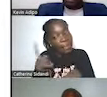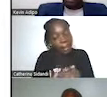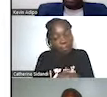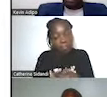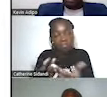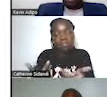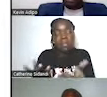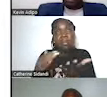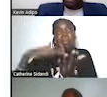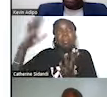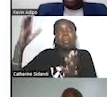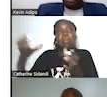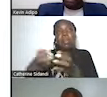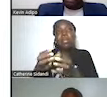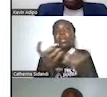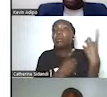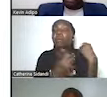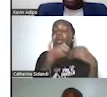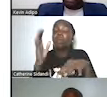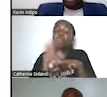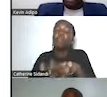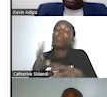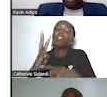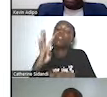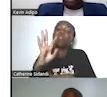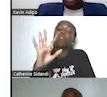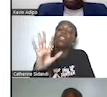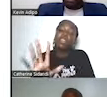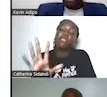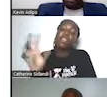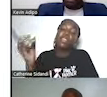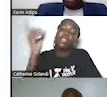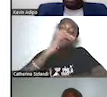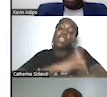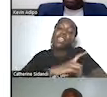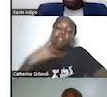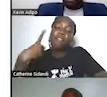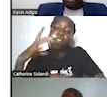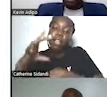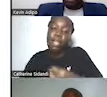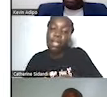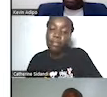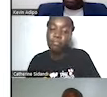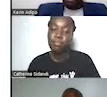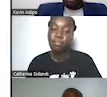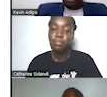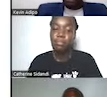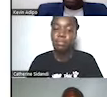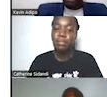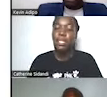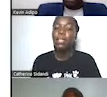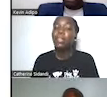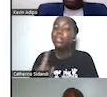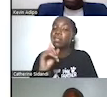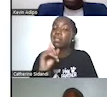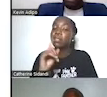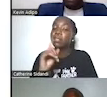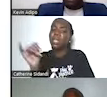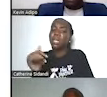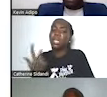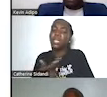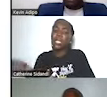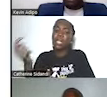spend 45 days to get a candidate. 45 days to get a good candidate that will fit in, and not the one that will come in and leave.